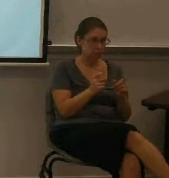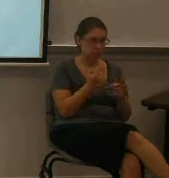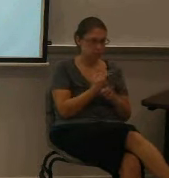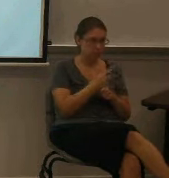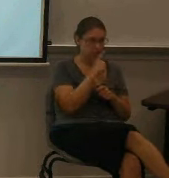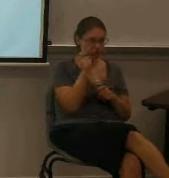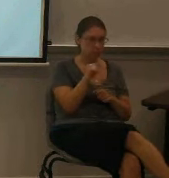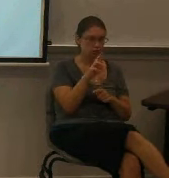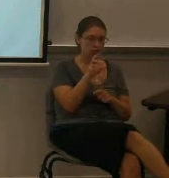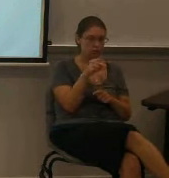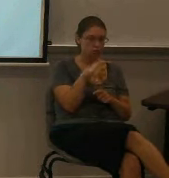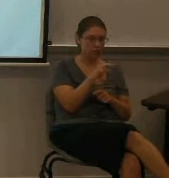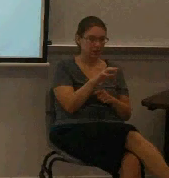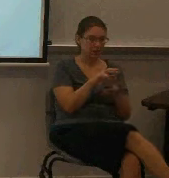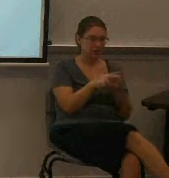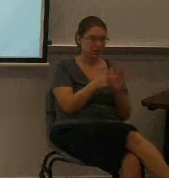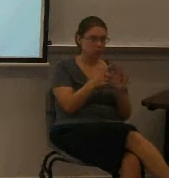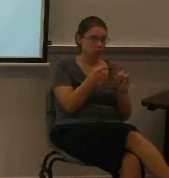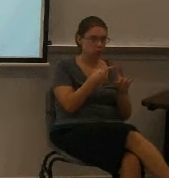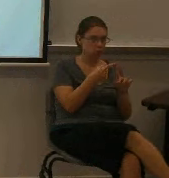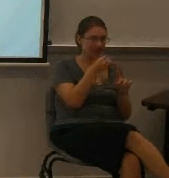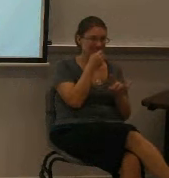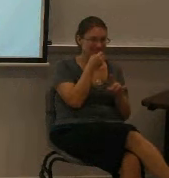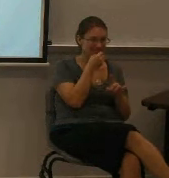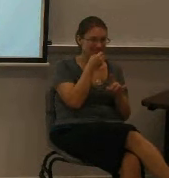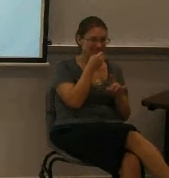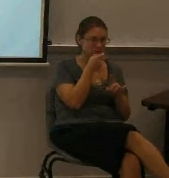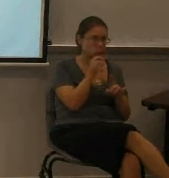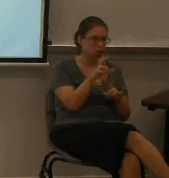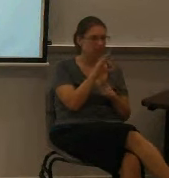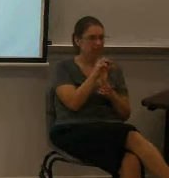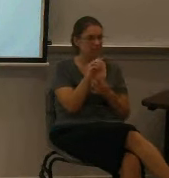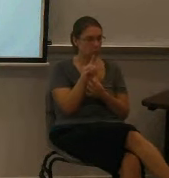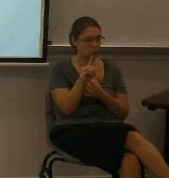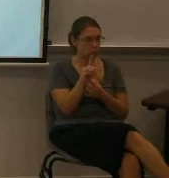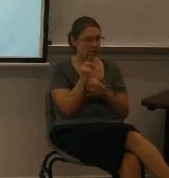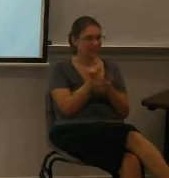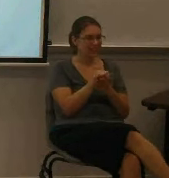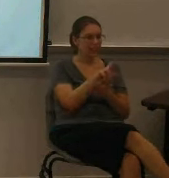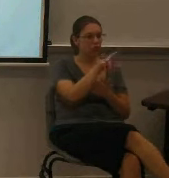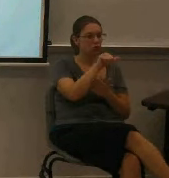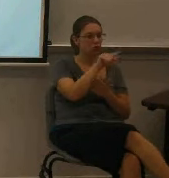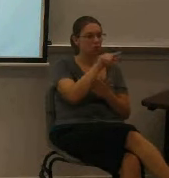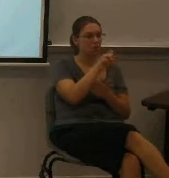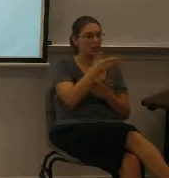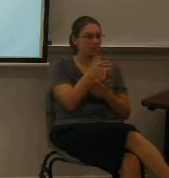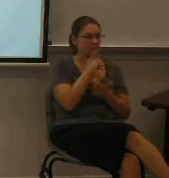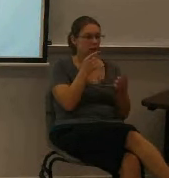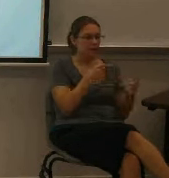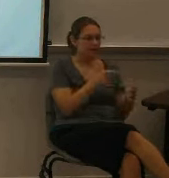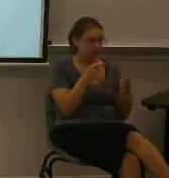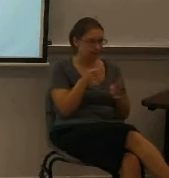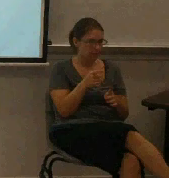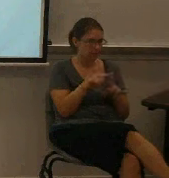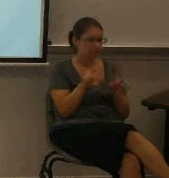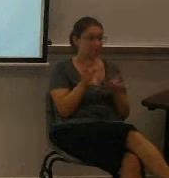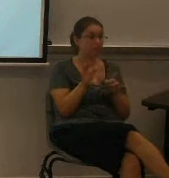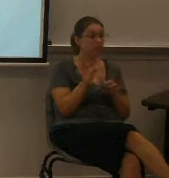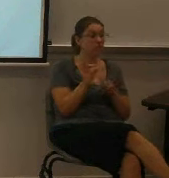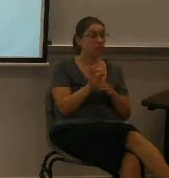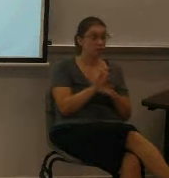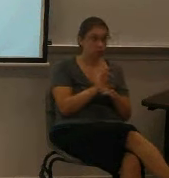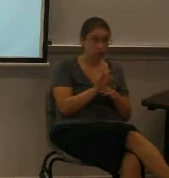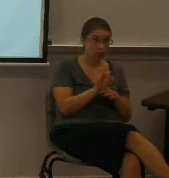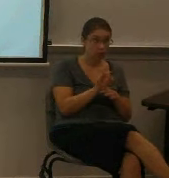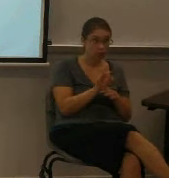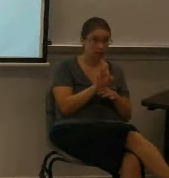right? Because trophic means to eat or food, and that is the rate that things are happening at. But functionally what